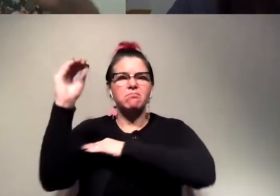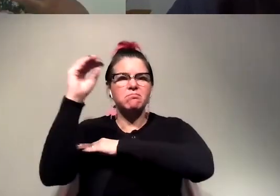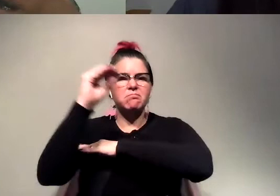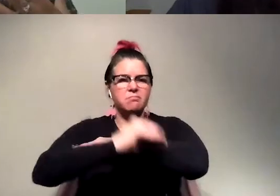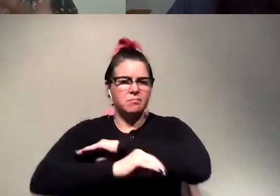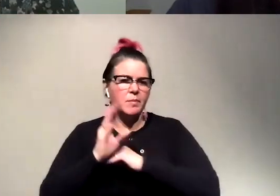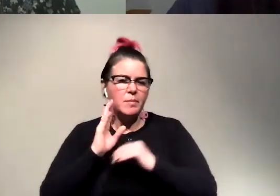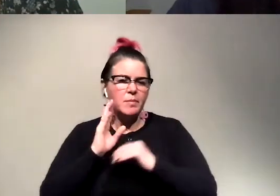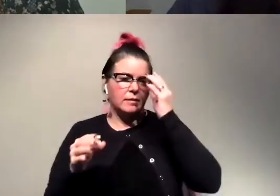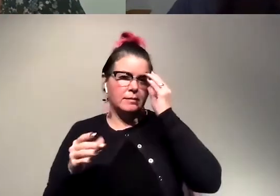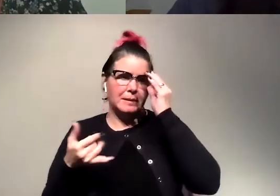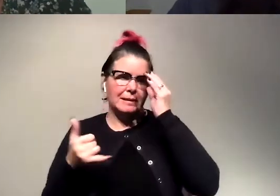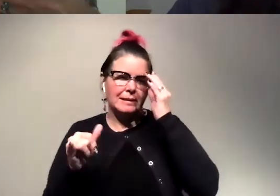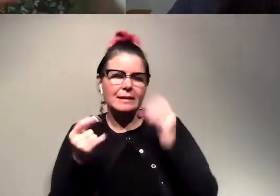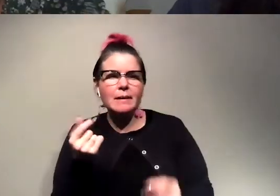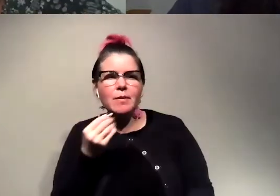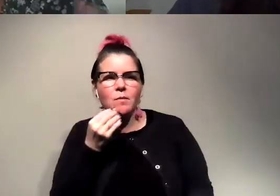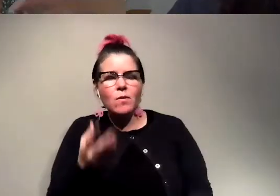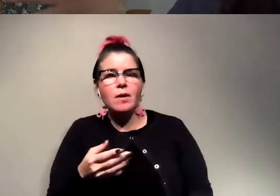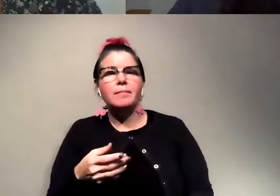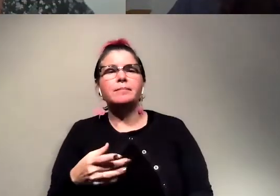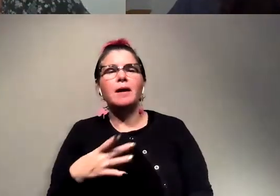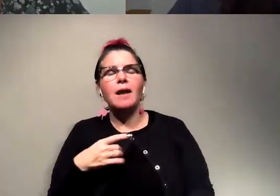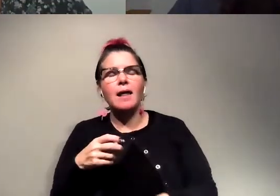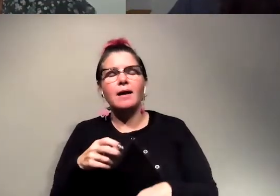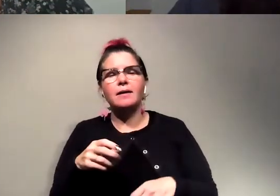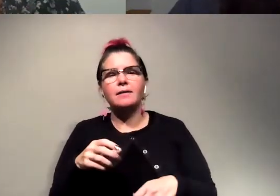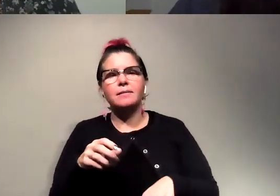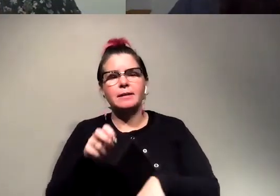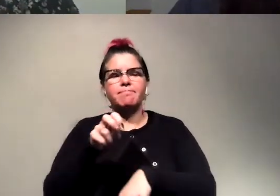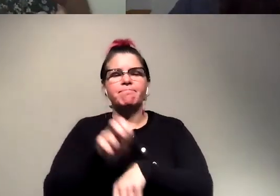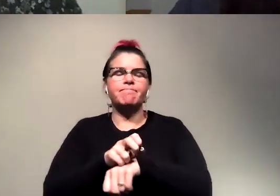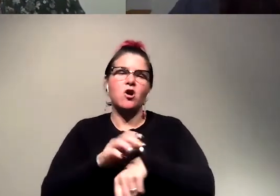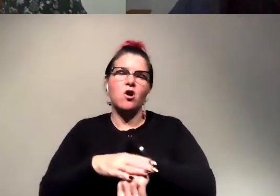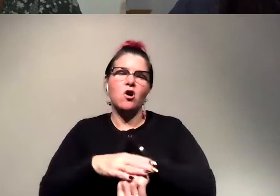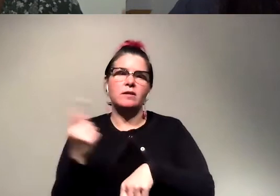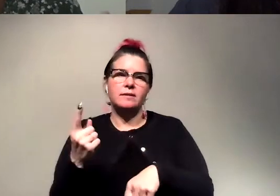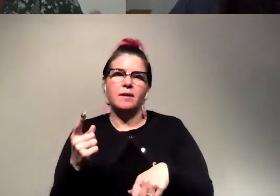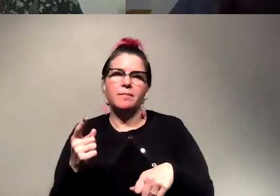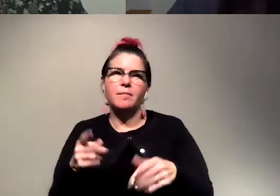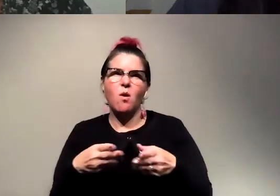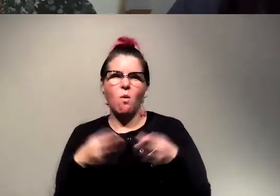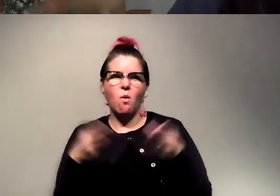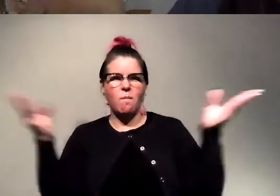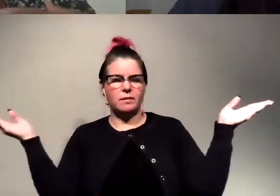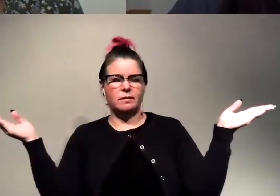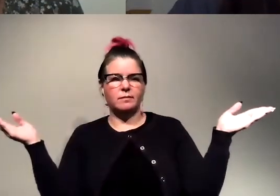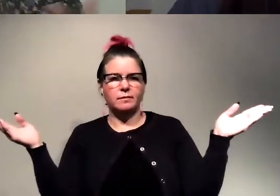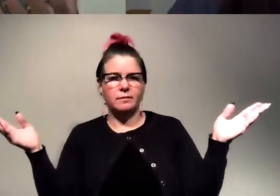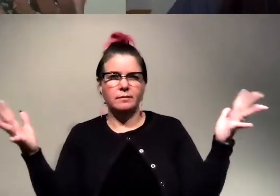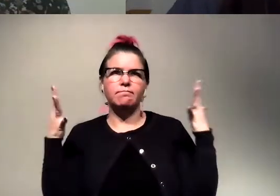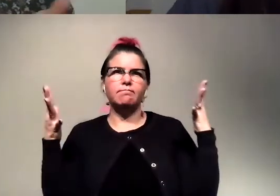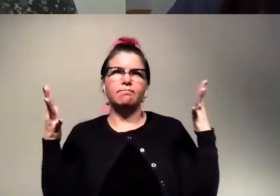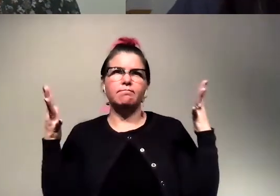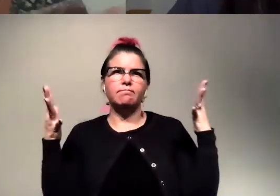it's still kind of warm. And they like to bask on something that is fairly open, so that they can get the sunlight,